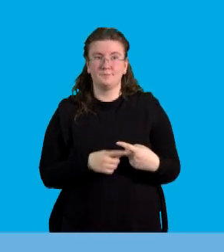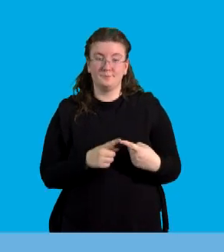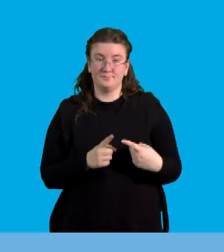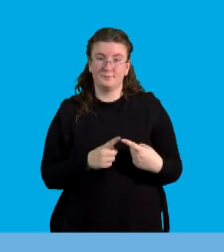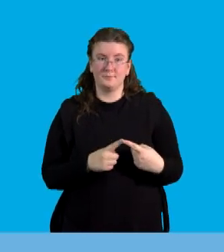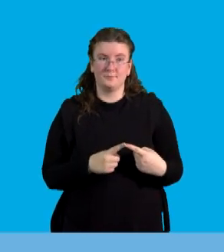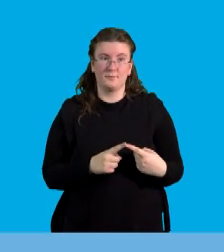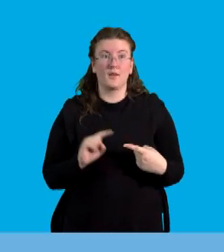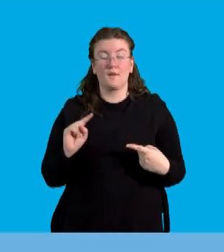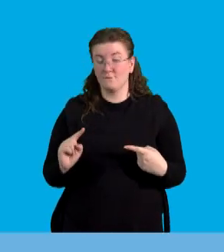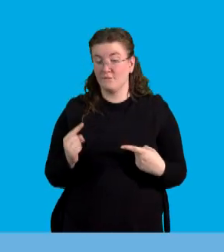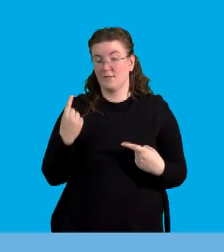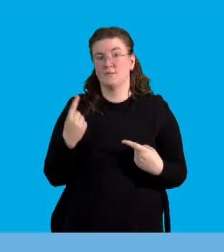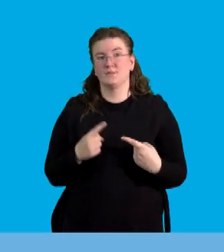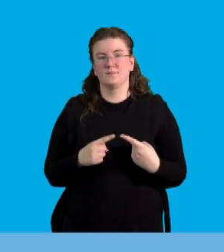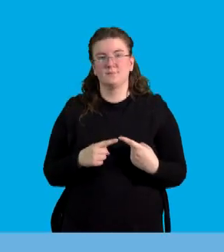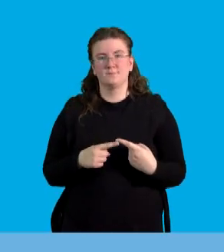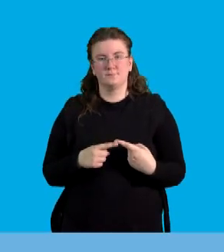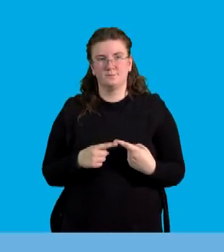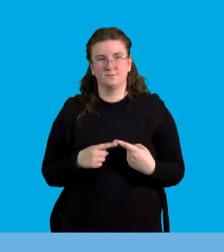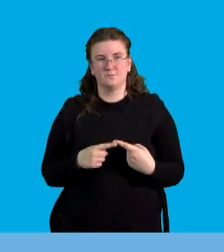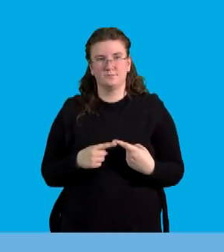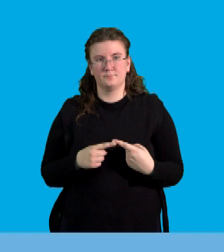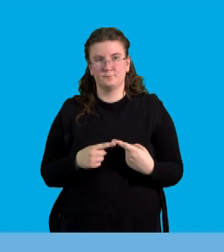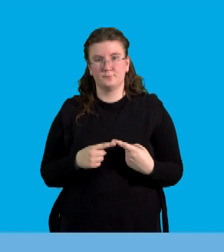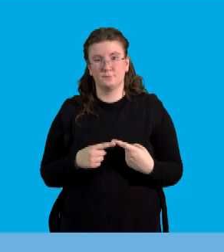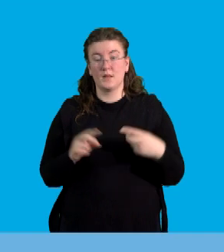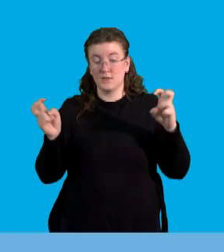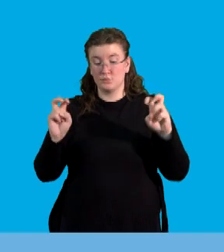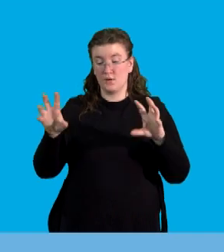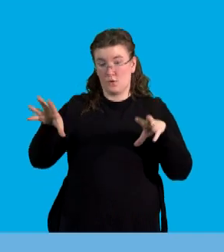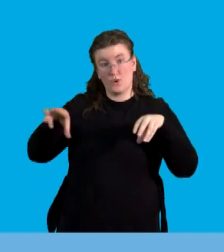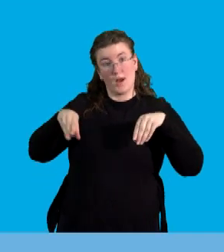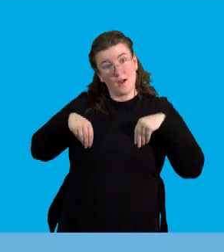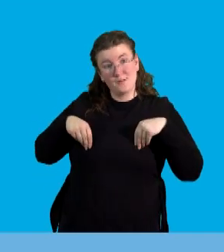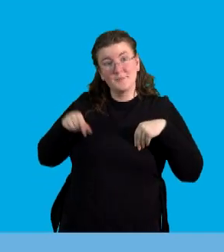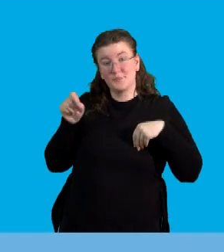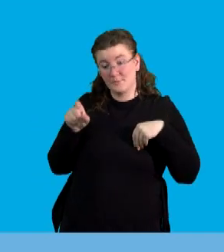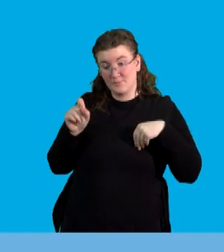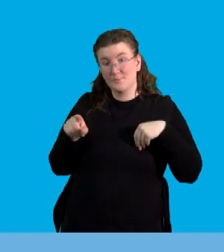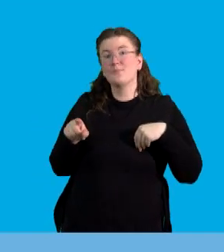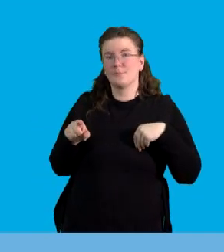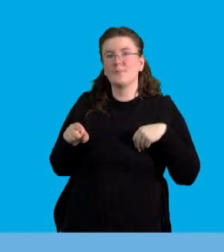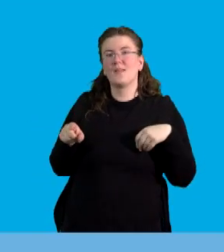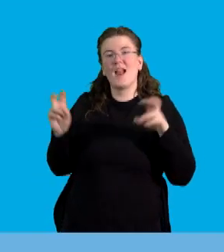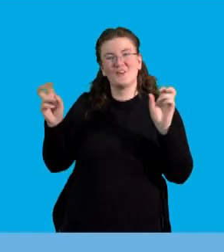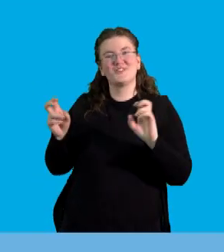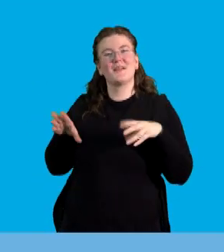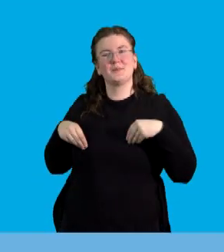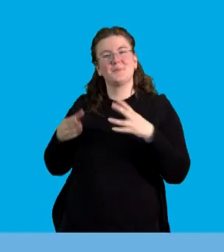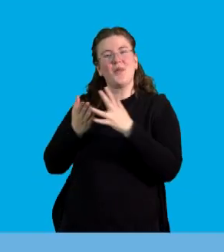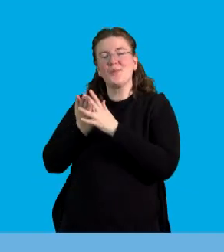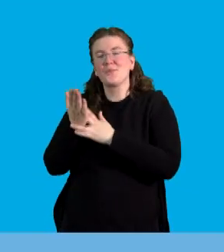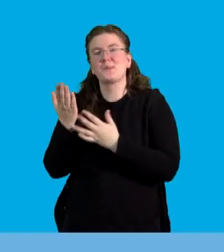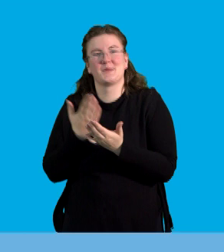So, firstly, a conductor is a substance that allows electricity to pass through. So for